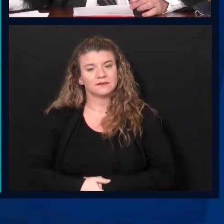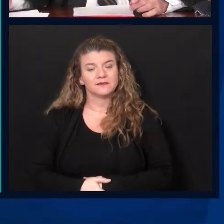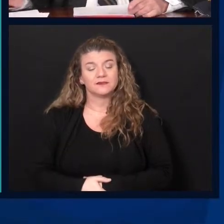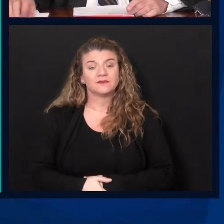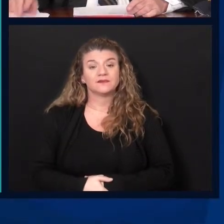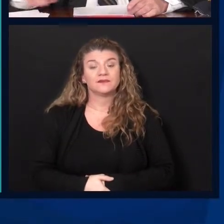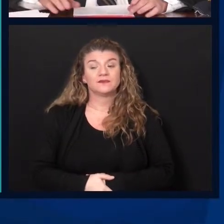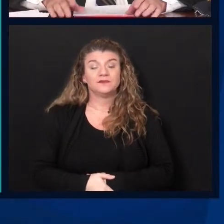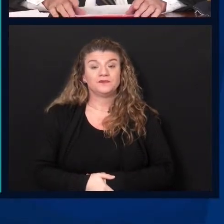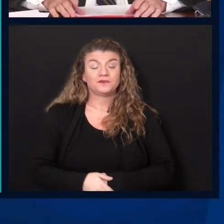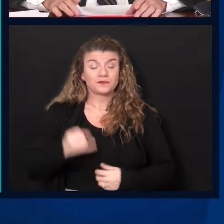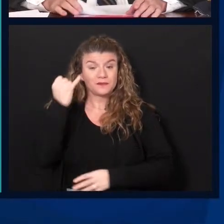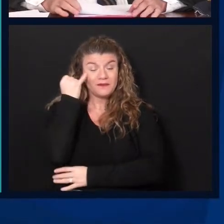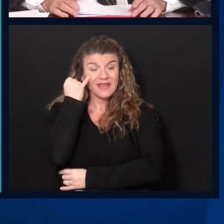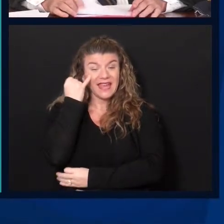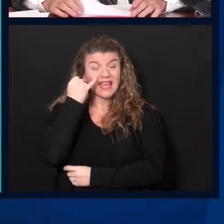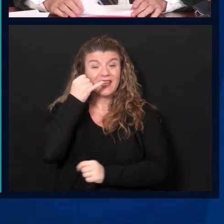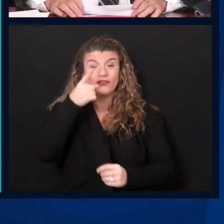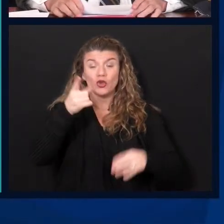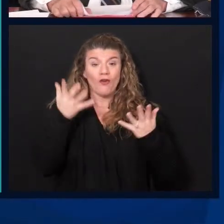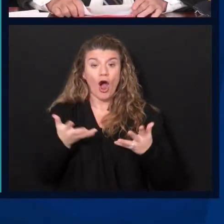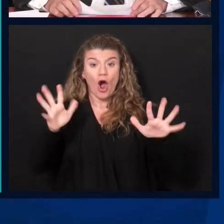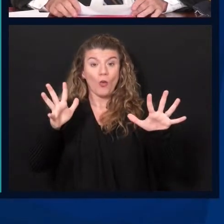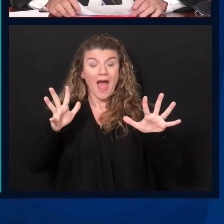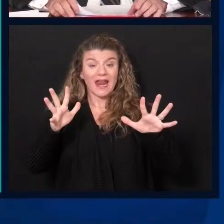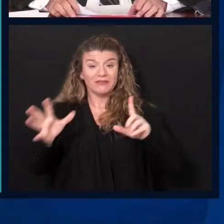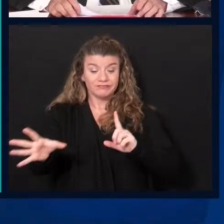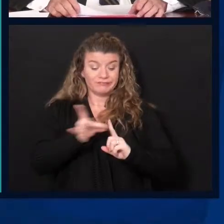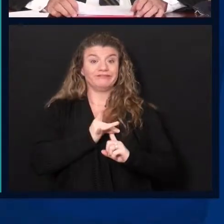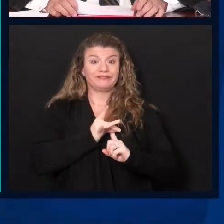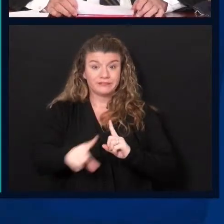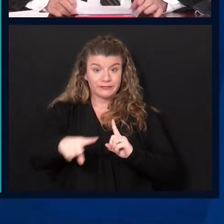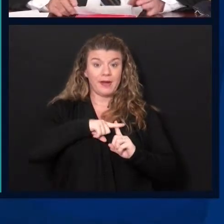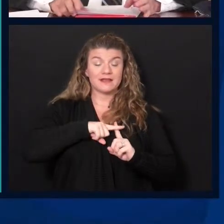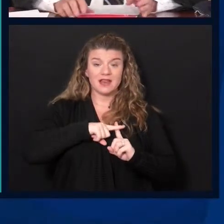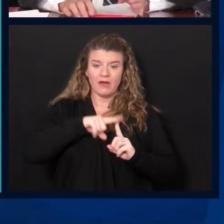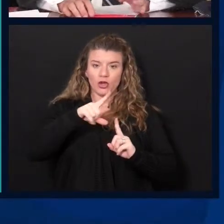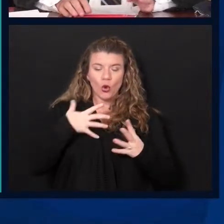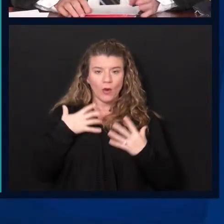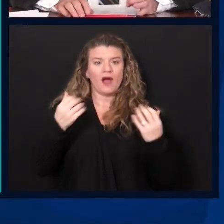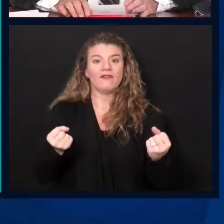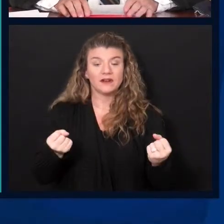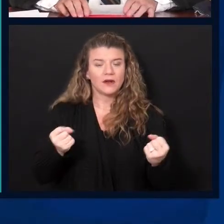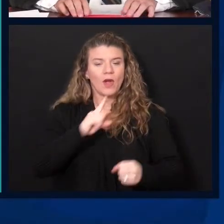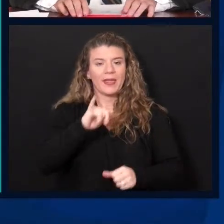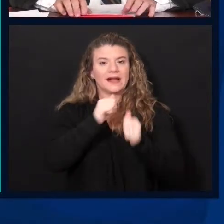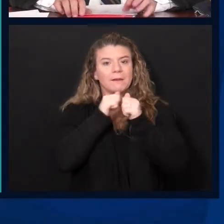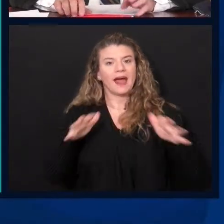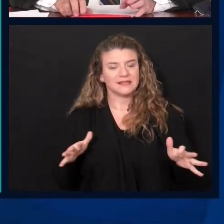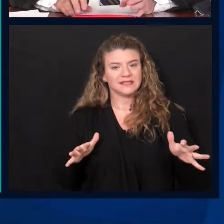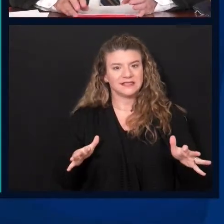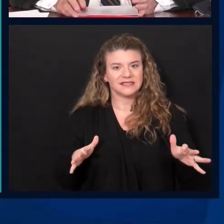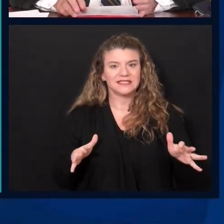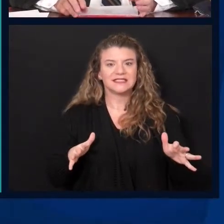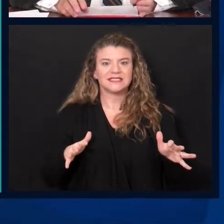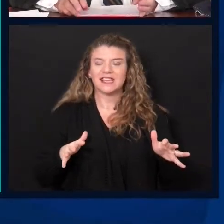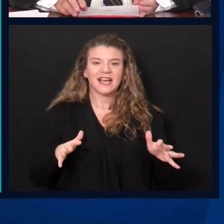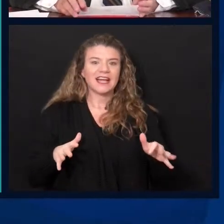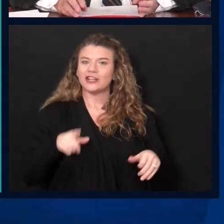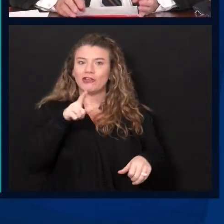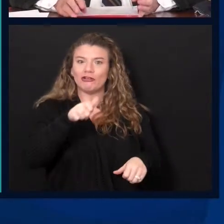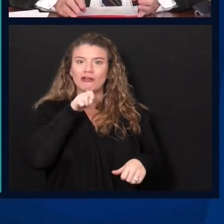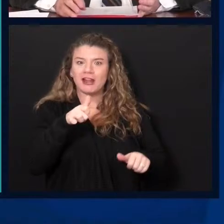been blessed and you have absolutely recovered, you know, it is a blessing from God above that you weren't one